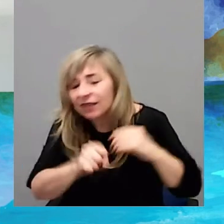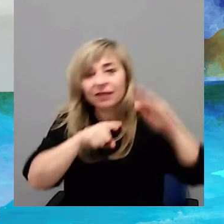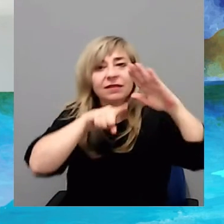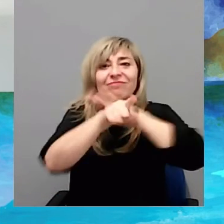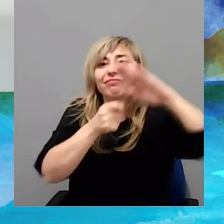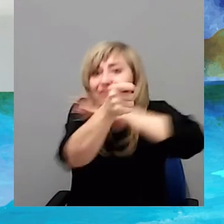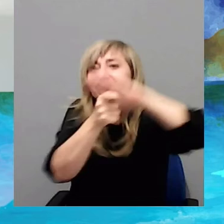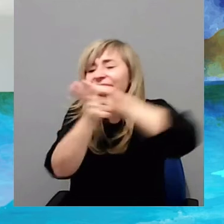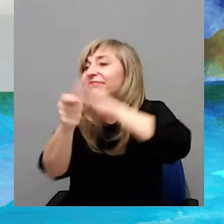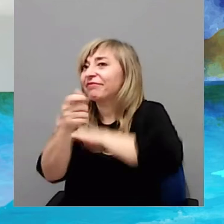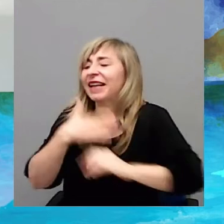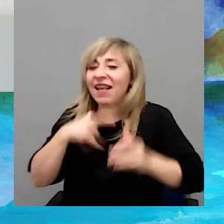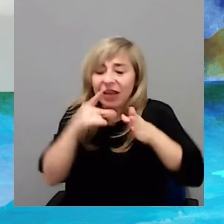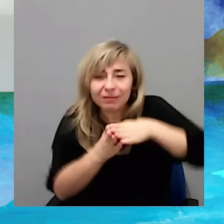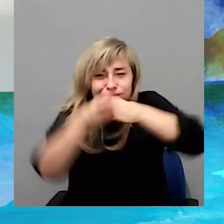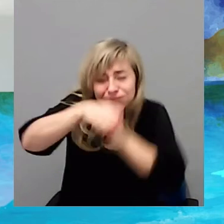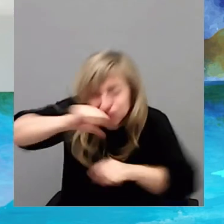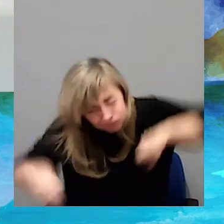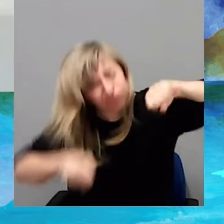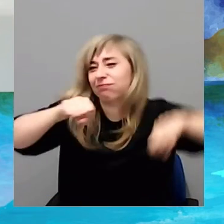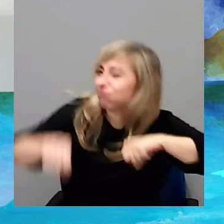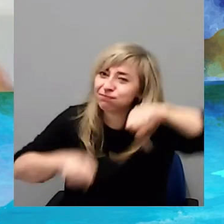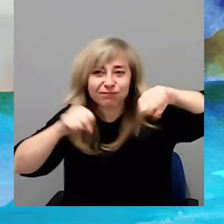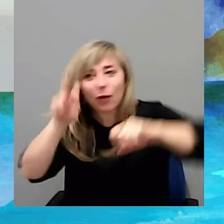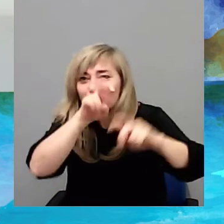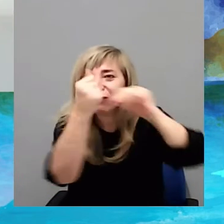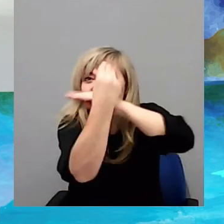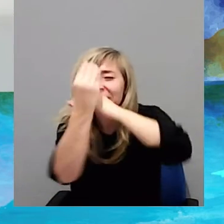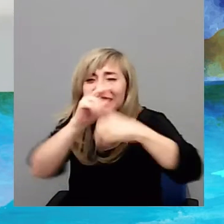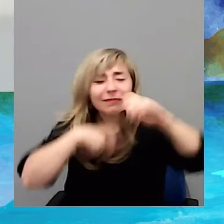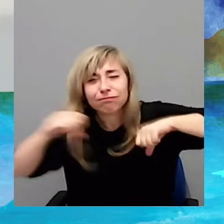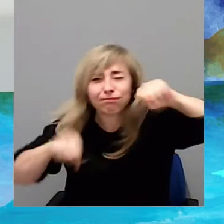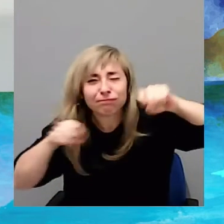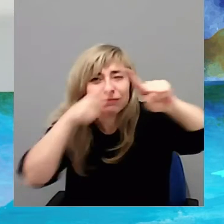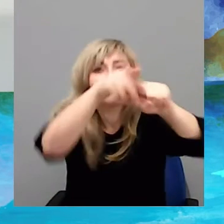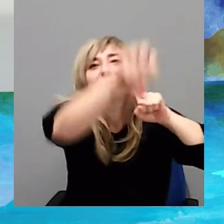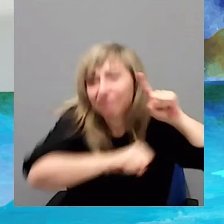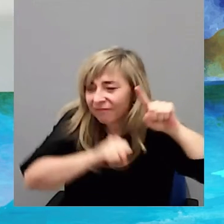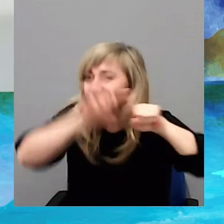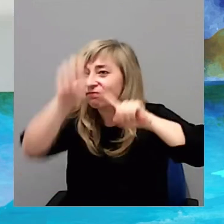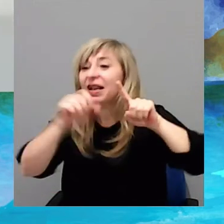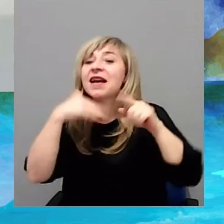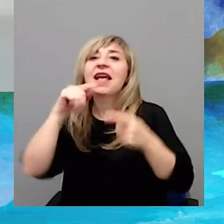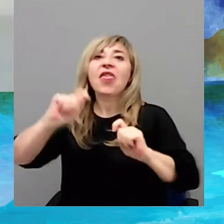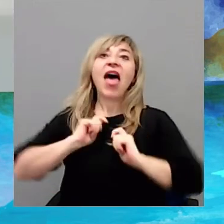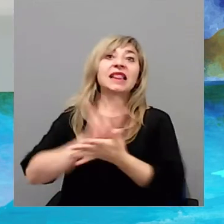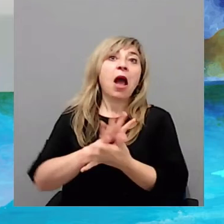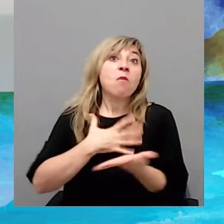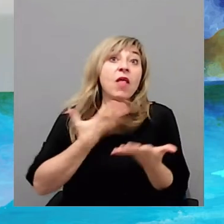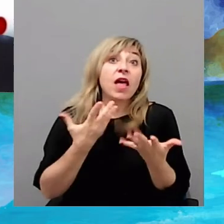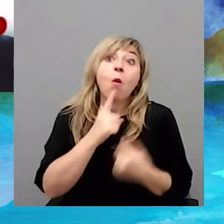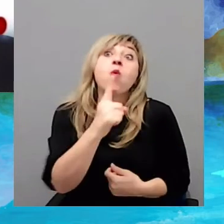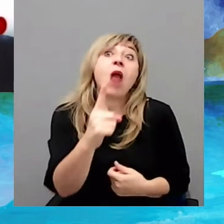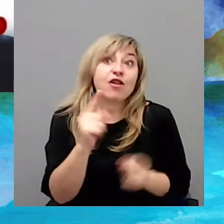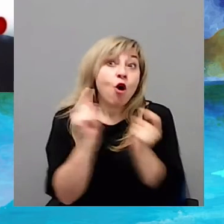small amounts of funding, and we're always fighting to reach this funding, at